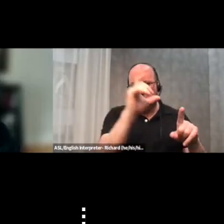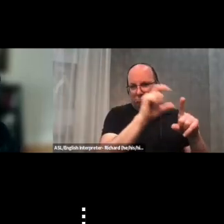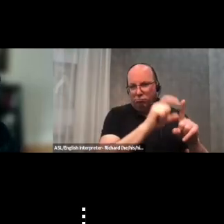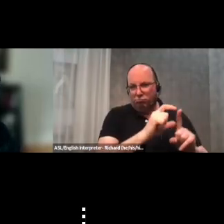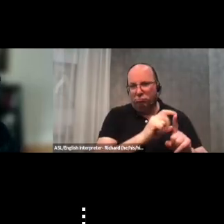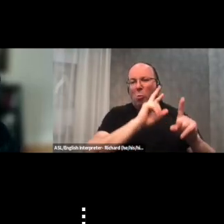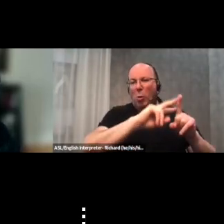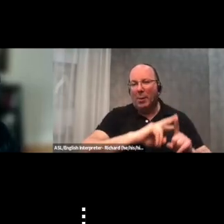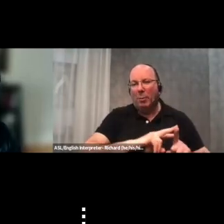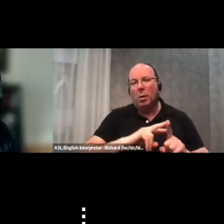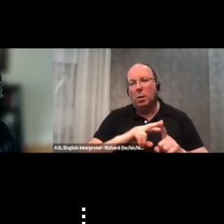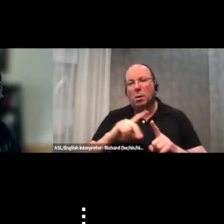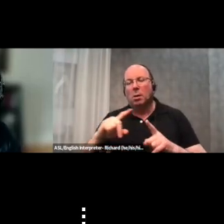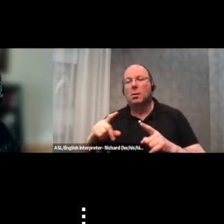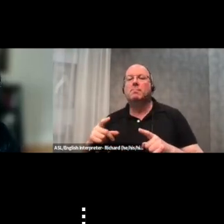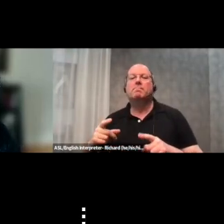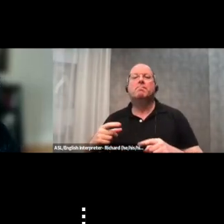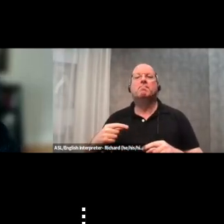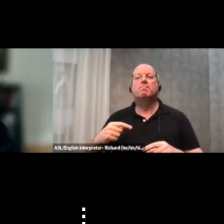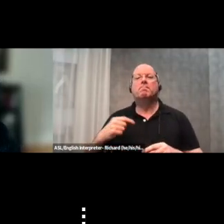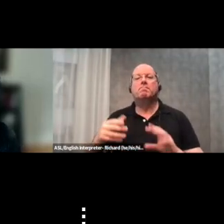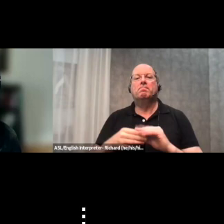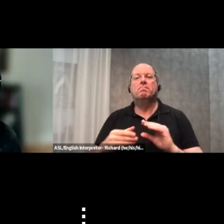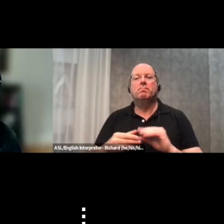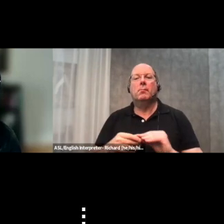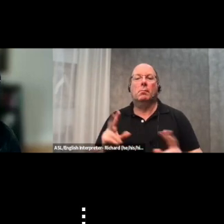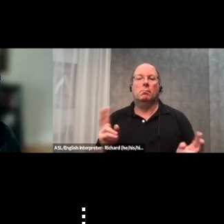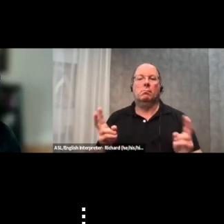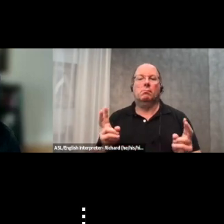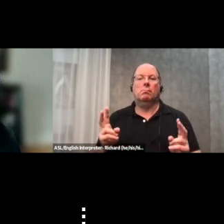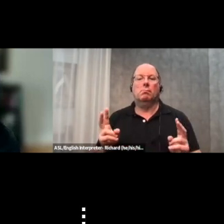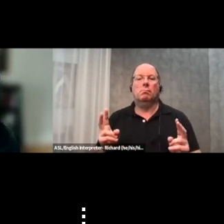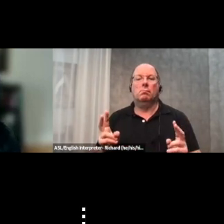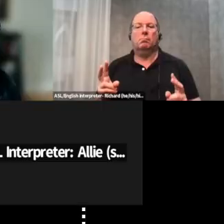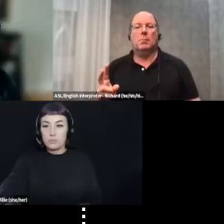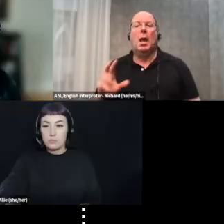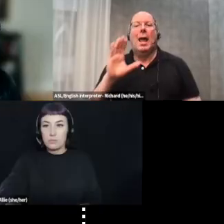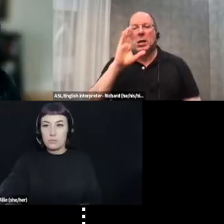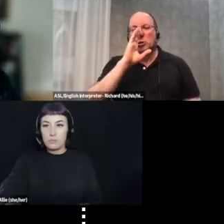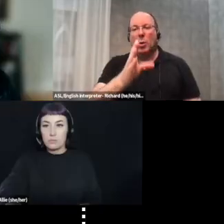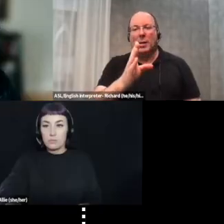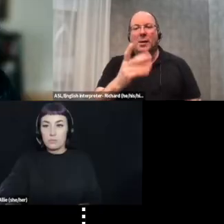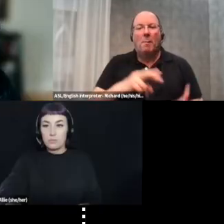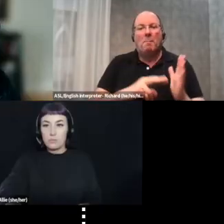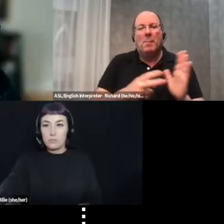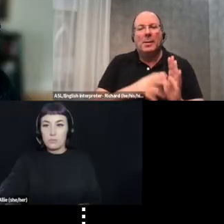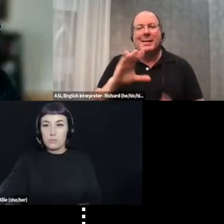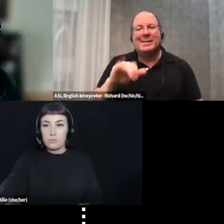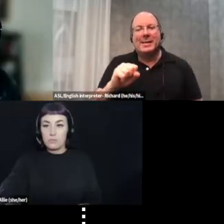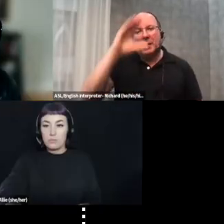just generally speaking, the term straight, meaning cisgender, male, female,